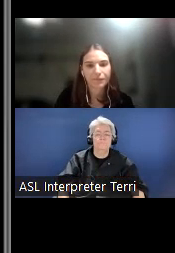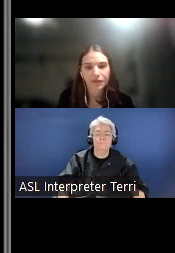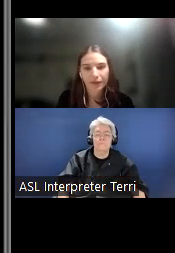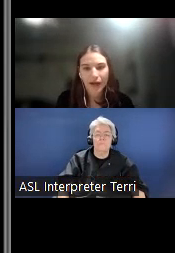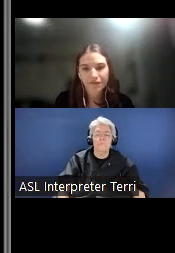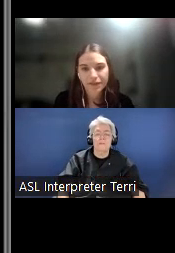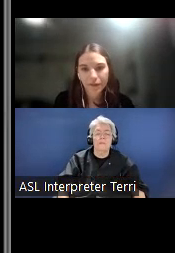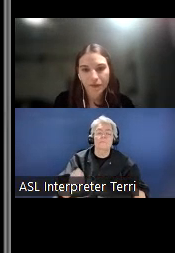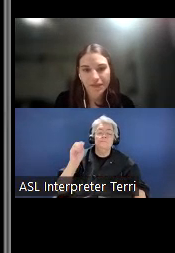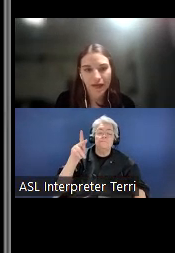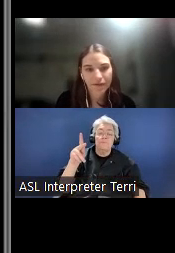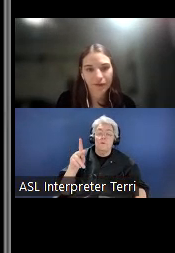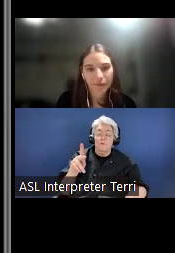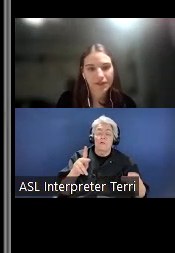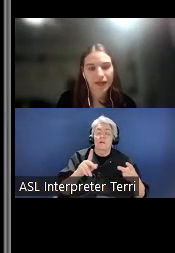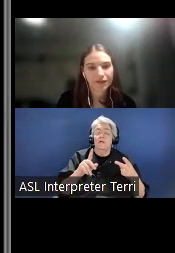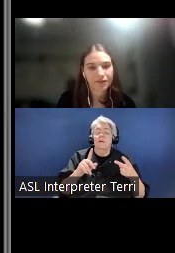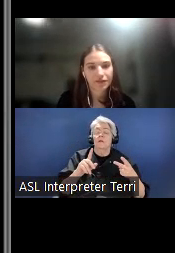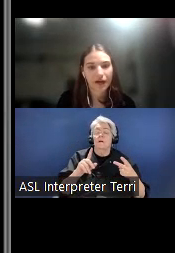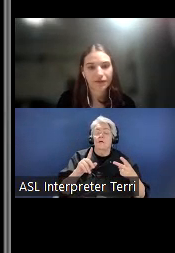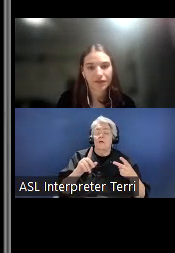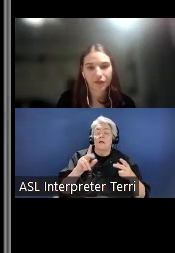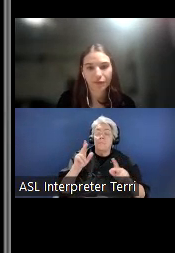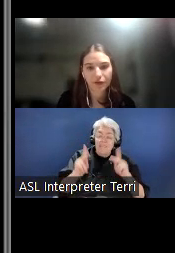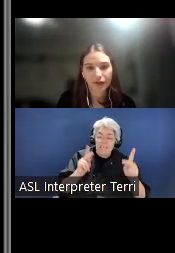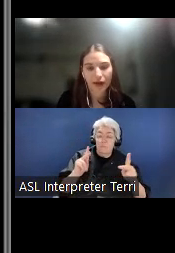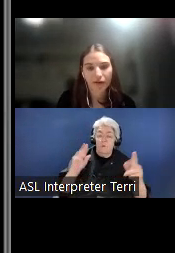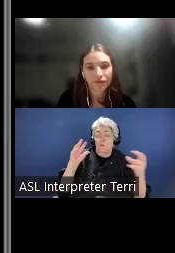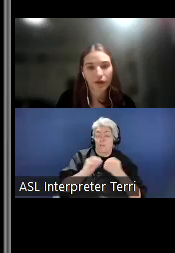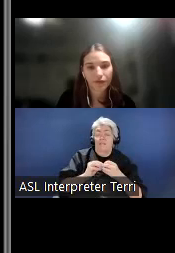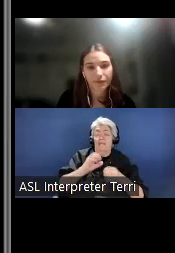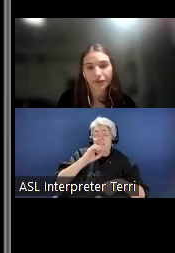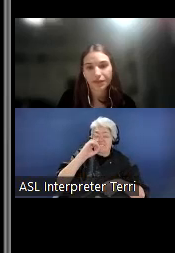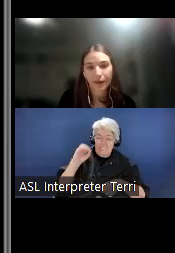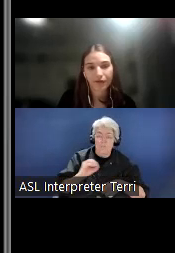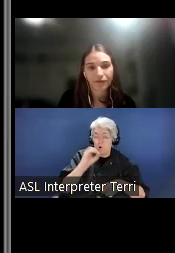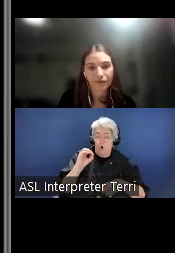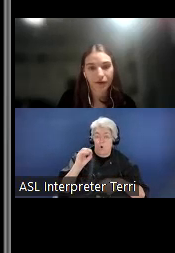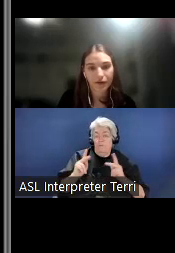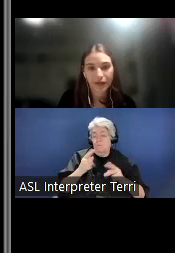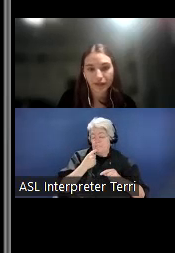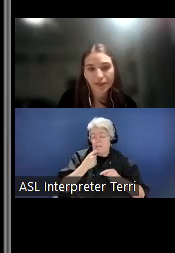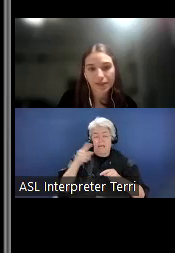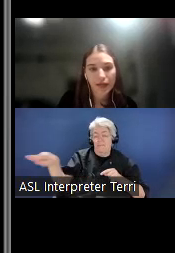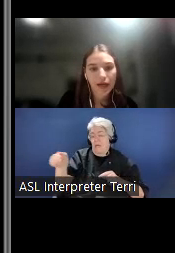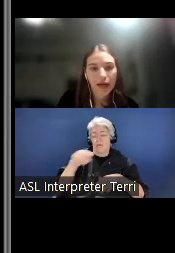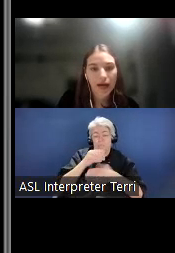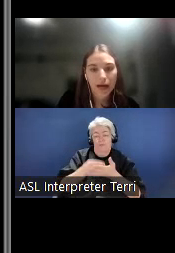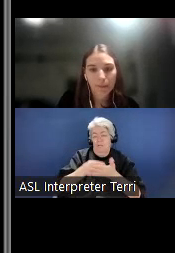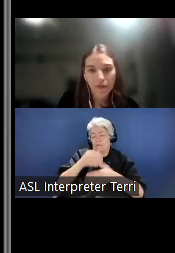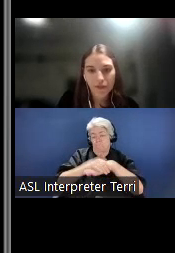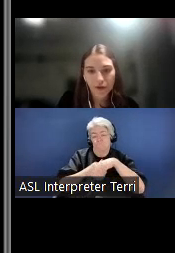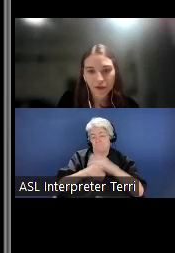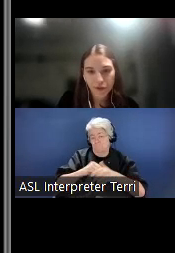All right, so we have 0% of people said survivors in your community have all of the means to pay for their needs.